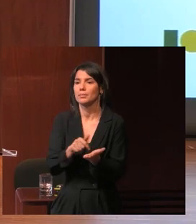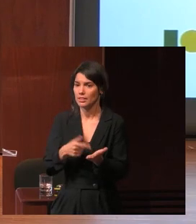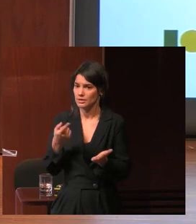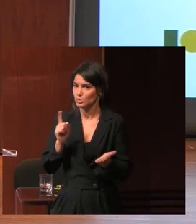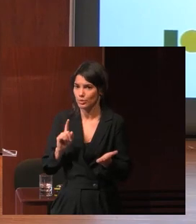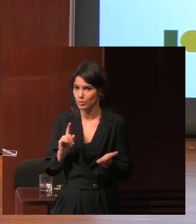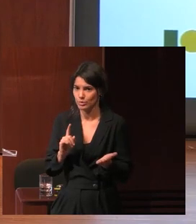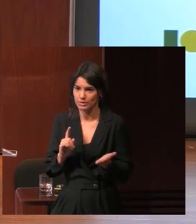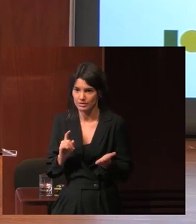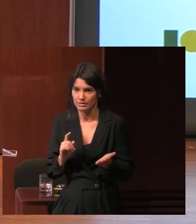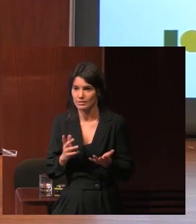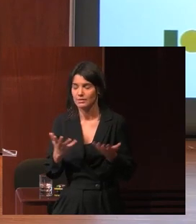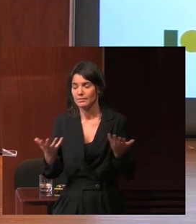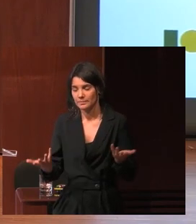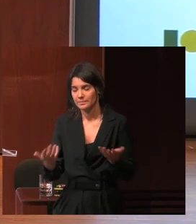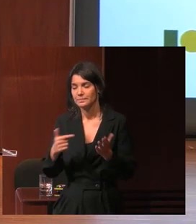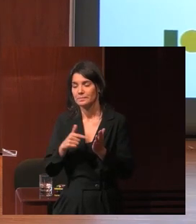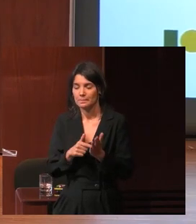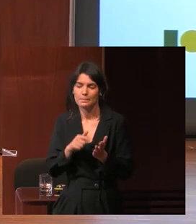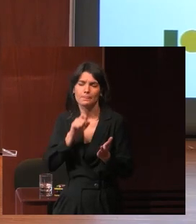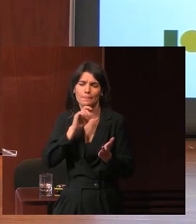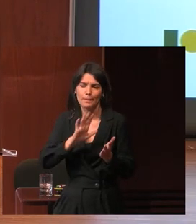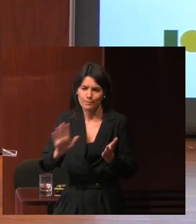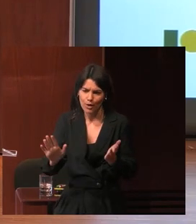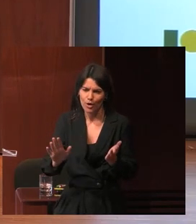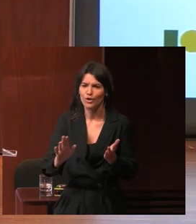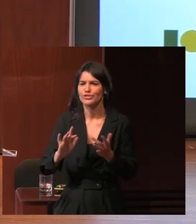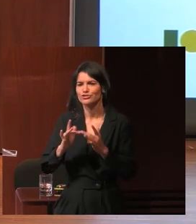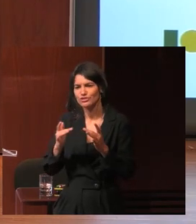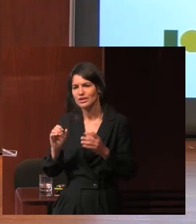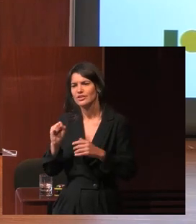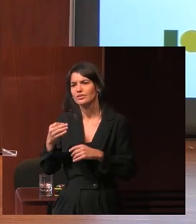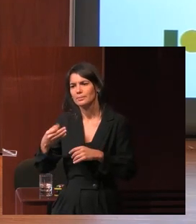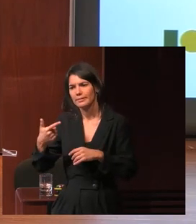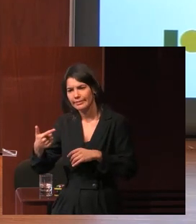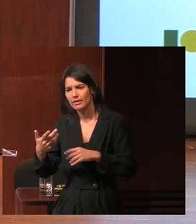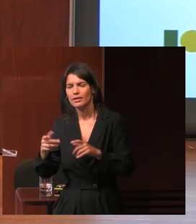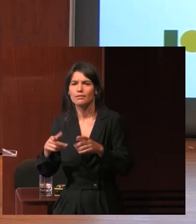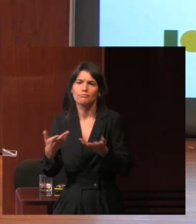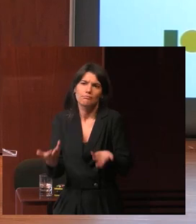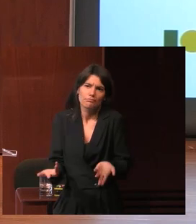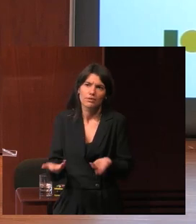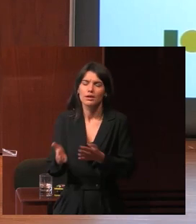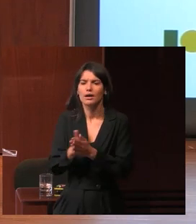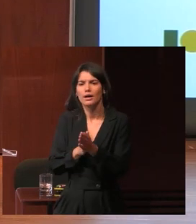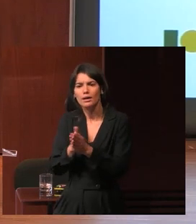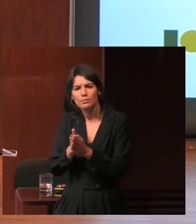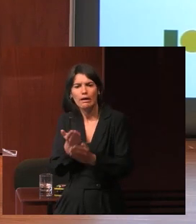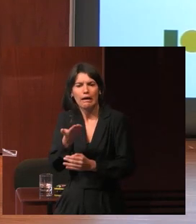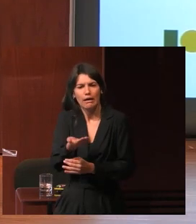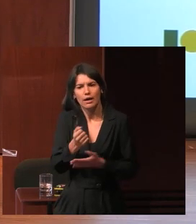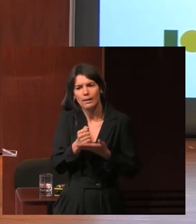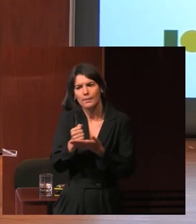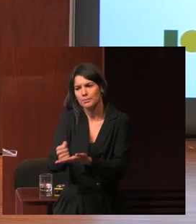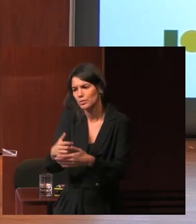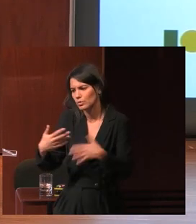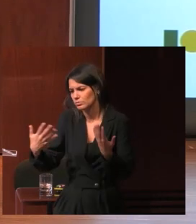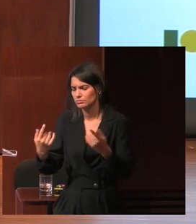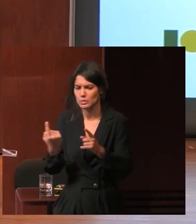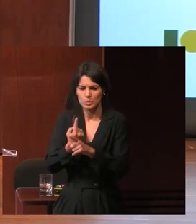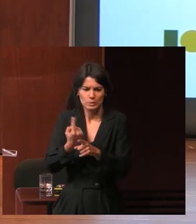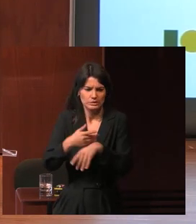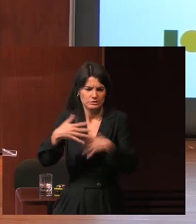You can have ChatGPT as a supporting instrument for things to do, also